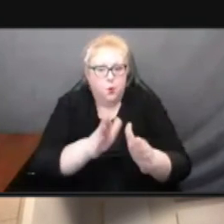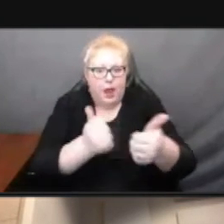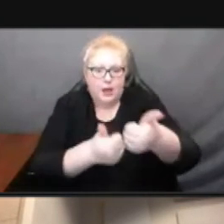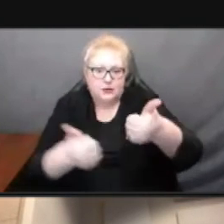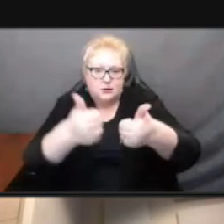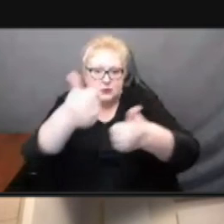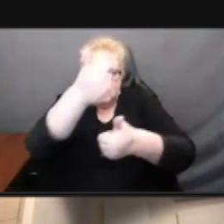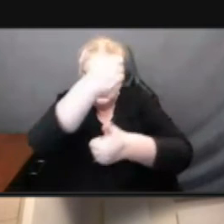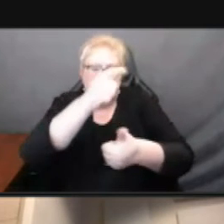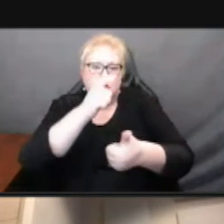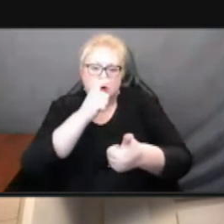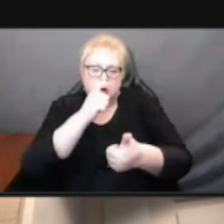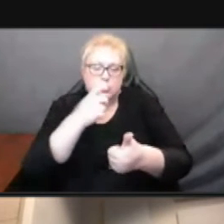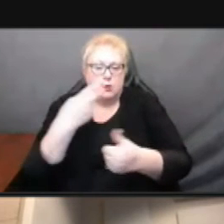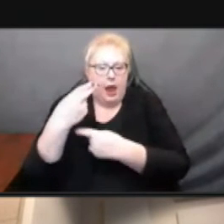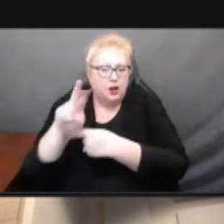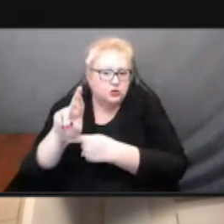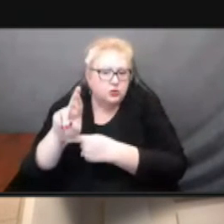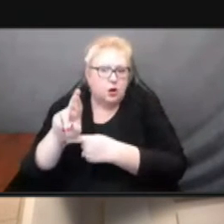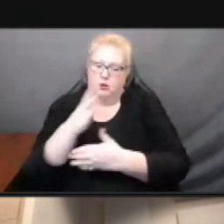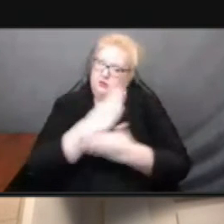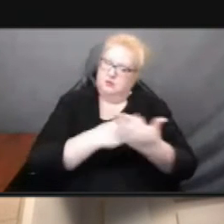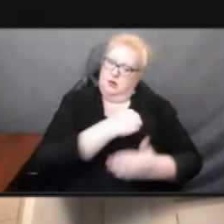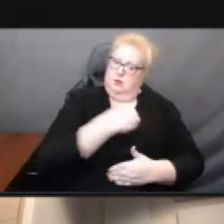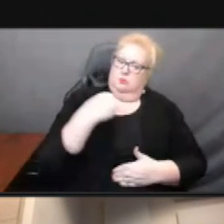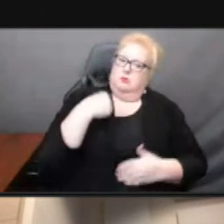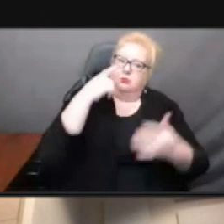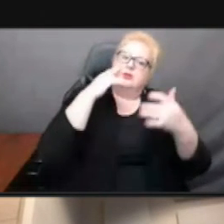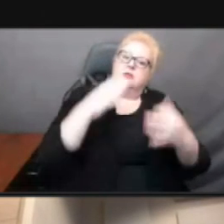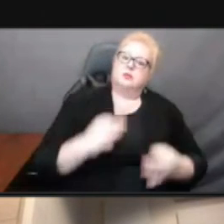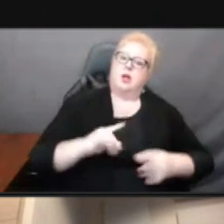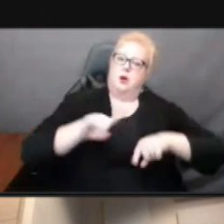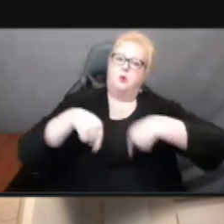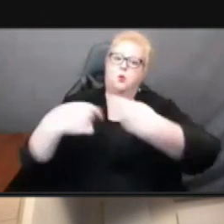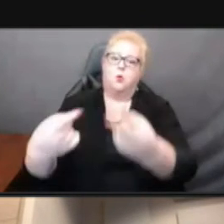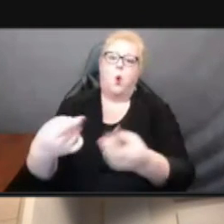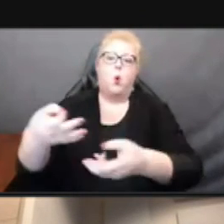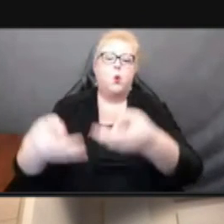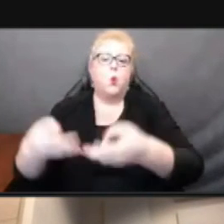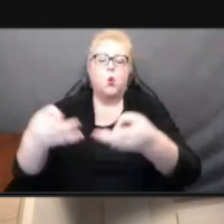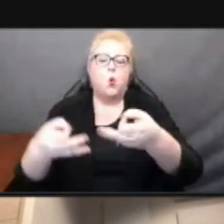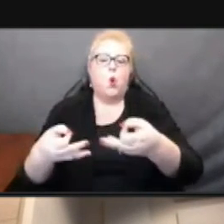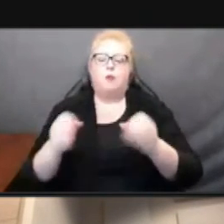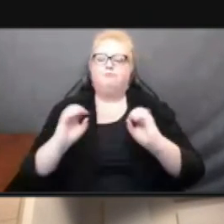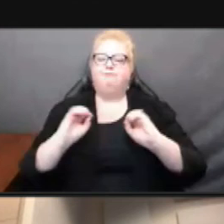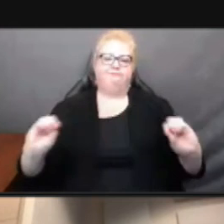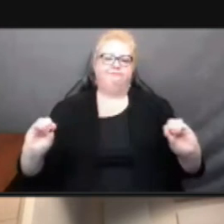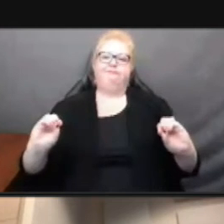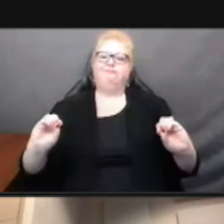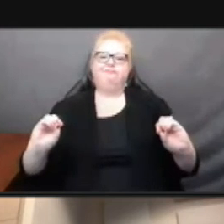to court. No movement. COVID was an excuse, delaying things.